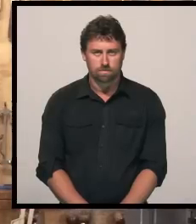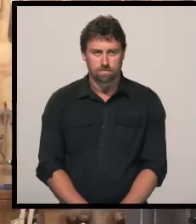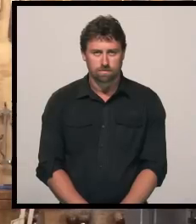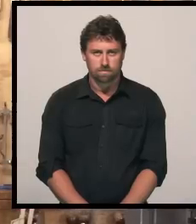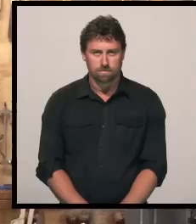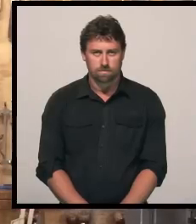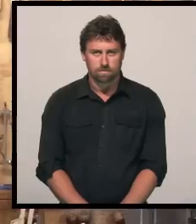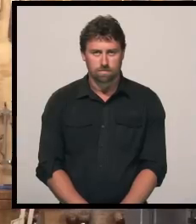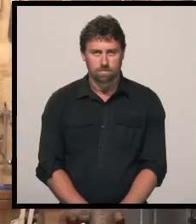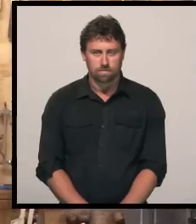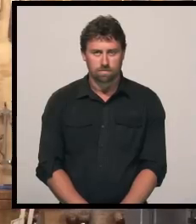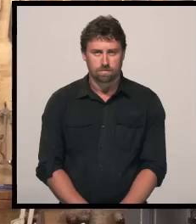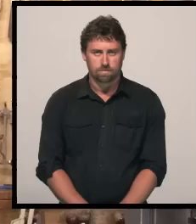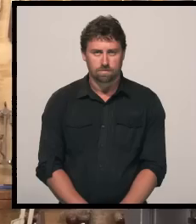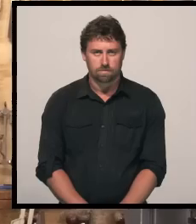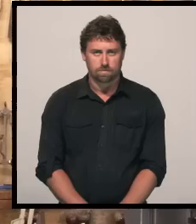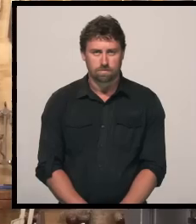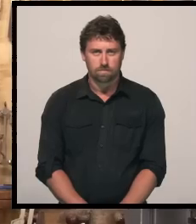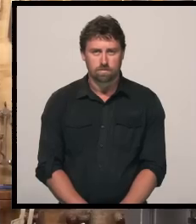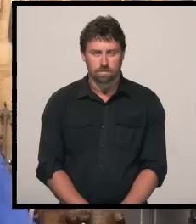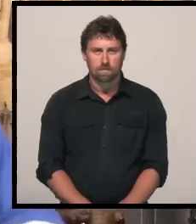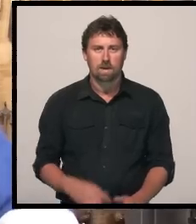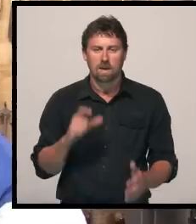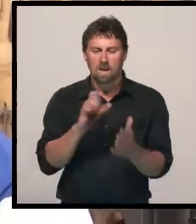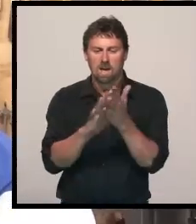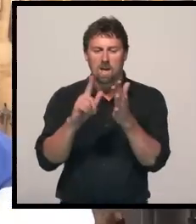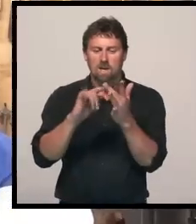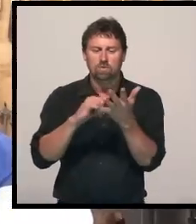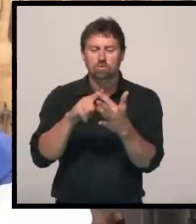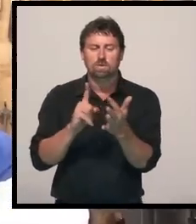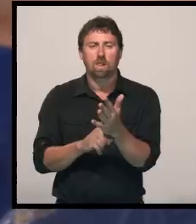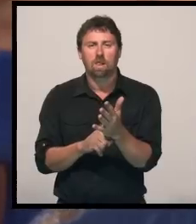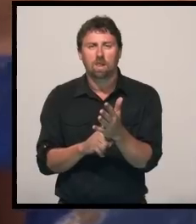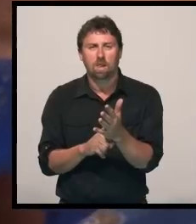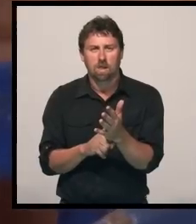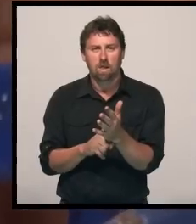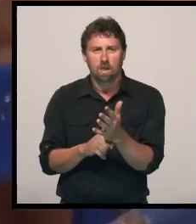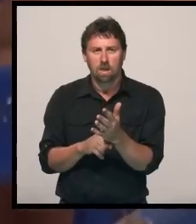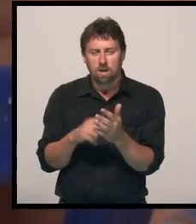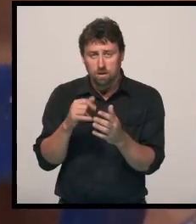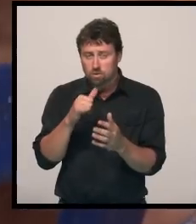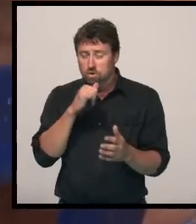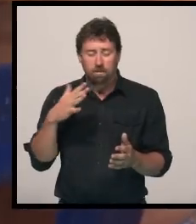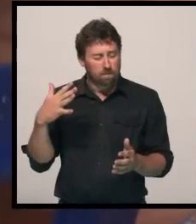And then grab a sharp chisel, and I just notch out